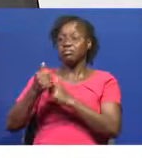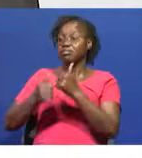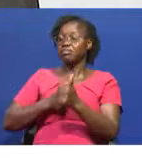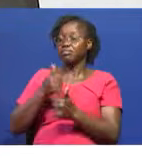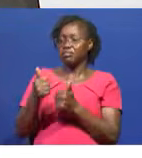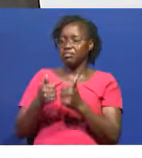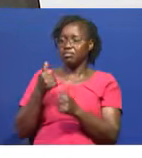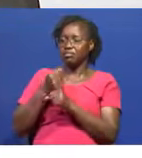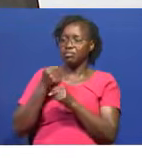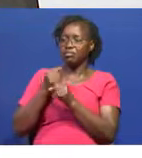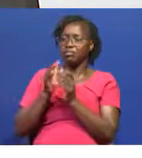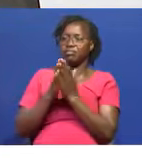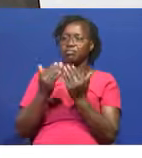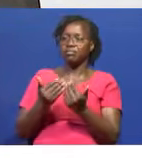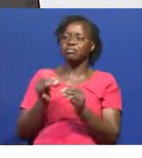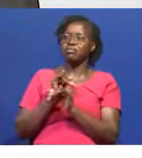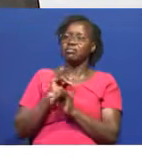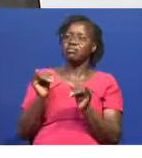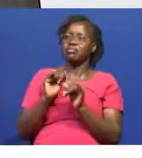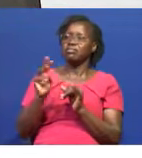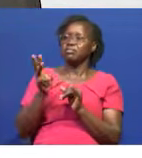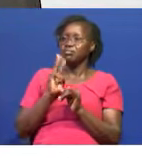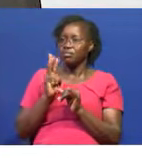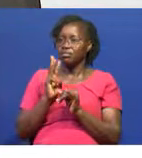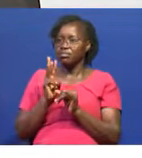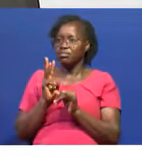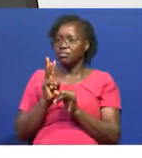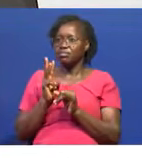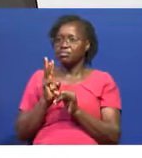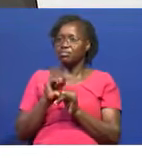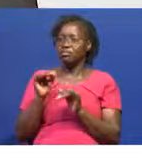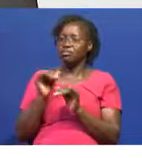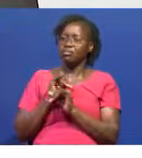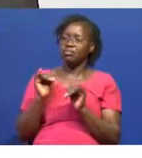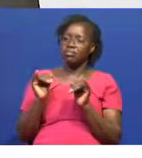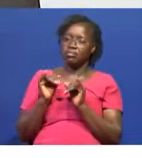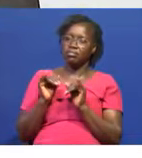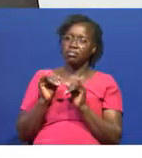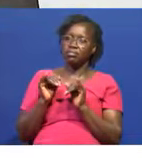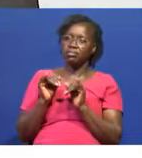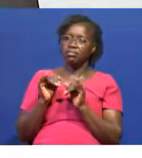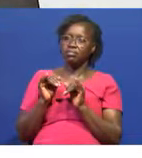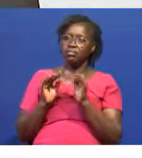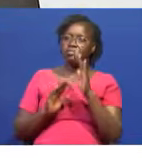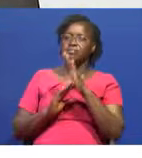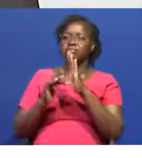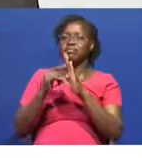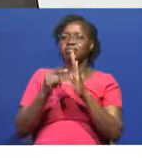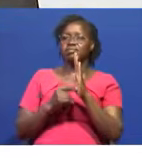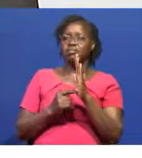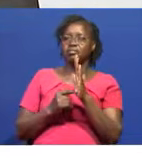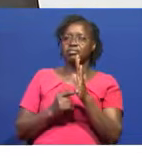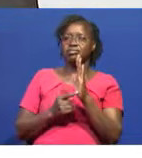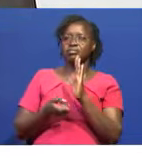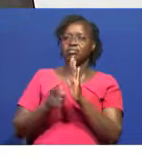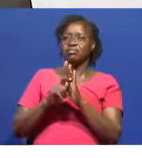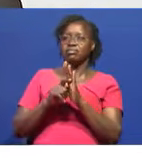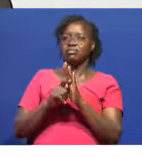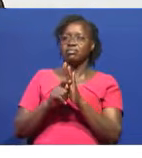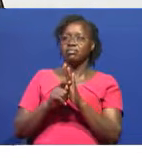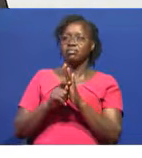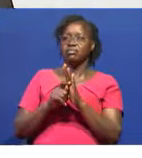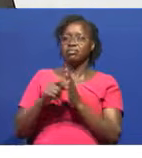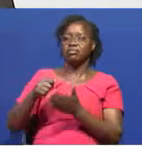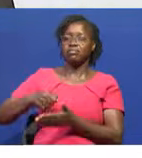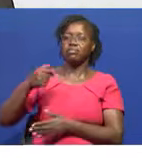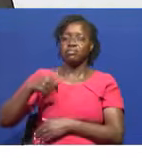deal with children, sanitary, water, and hygiene is at the top list of what we may call the requirements of